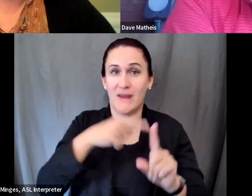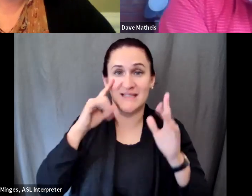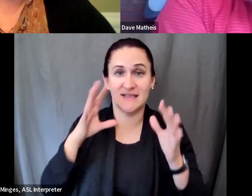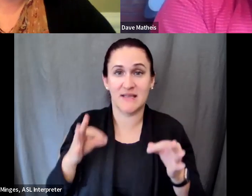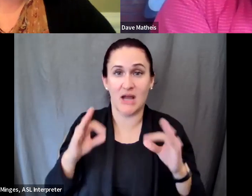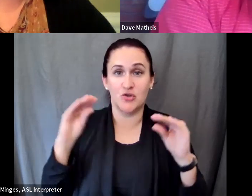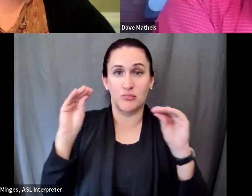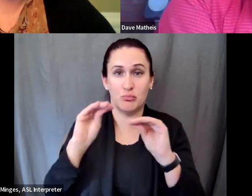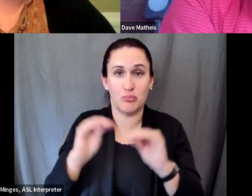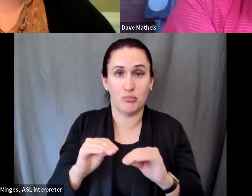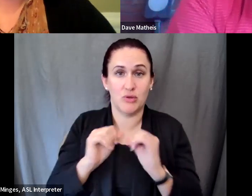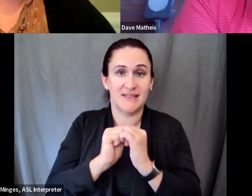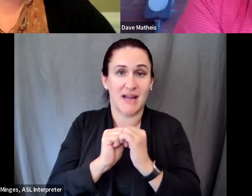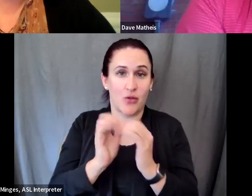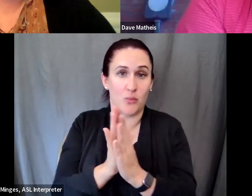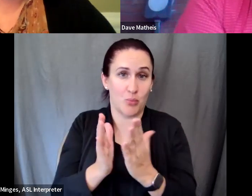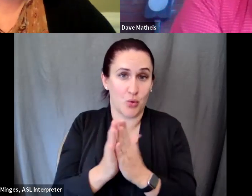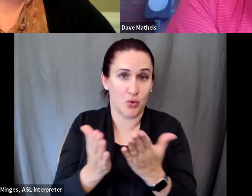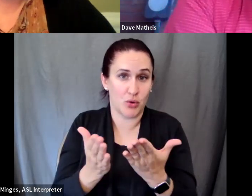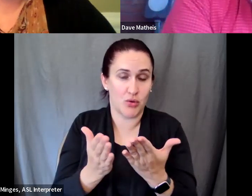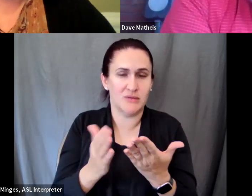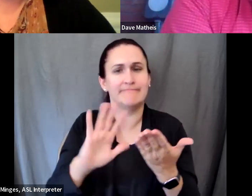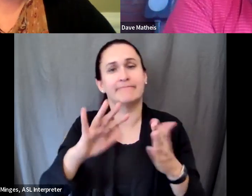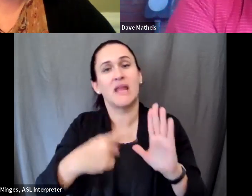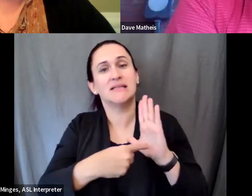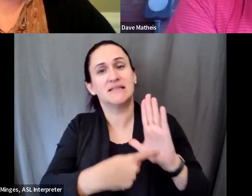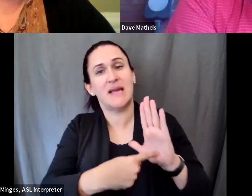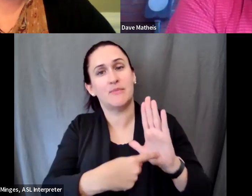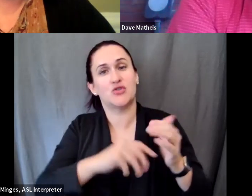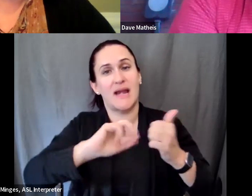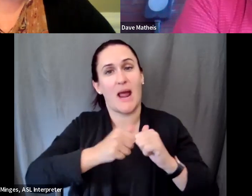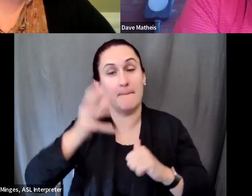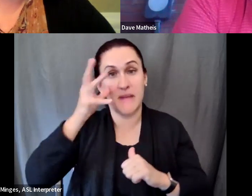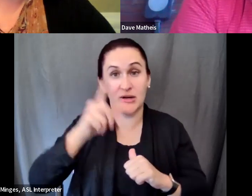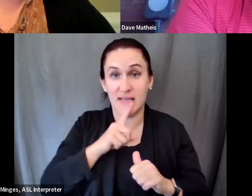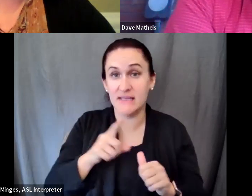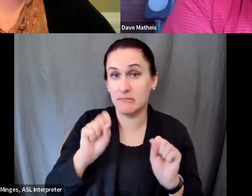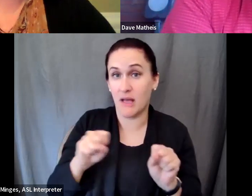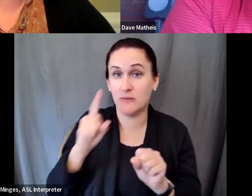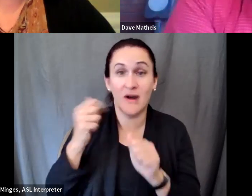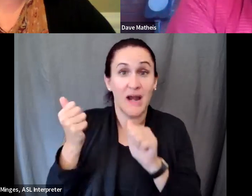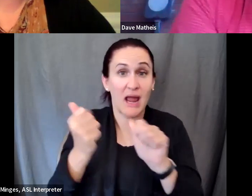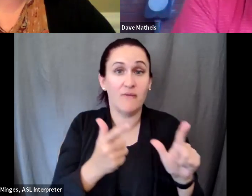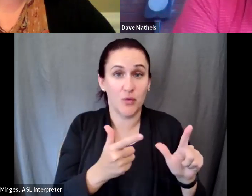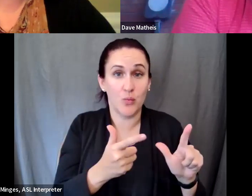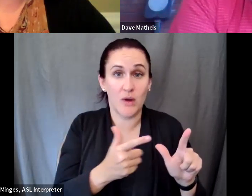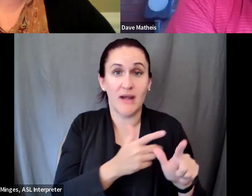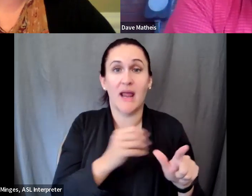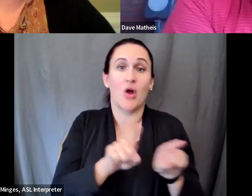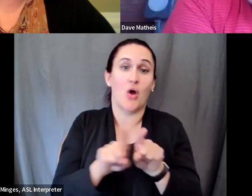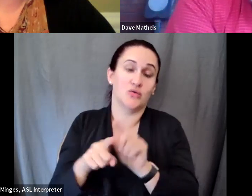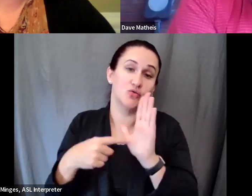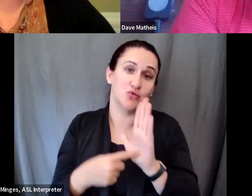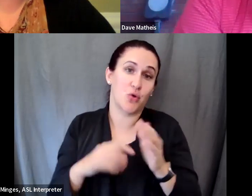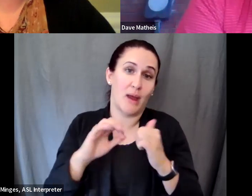book together to just demonstrate how parenting is possible for everyone, and also to show